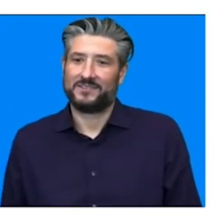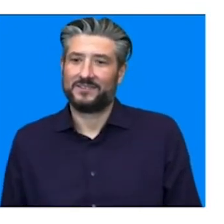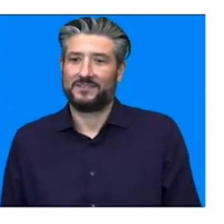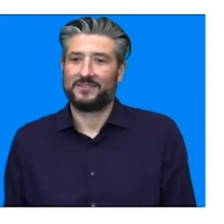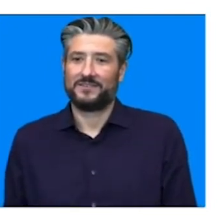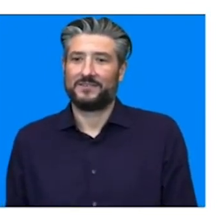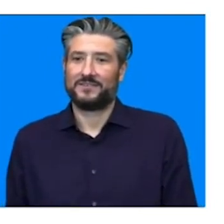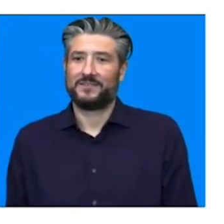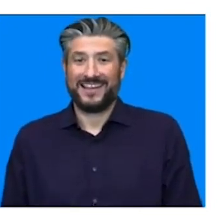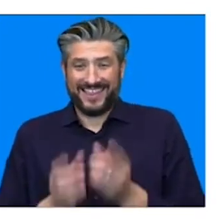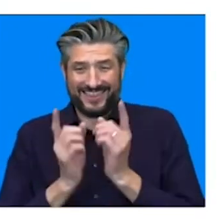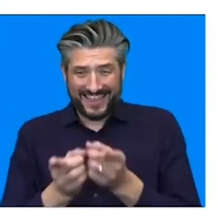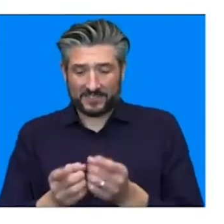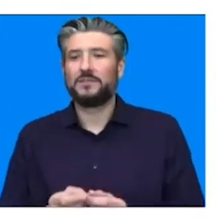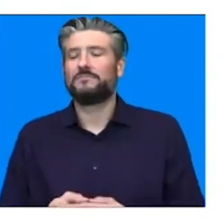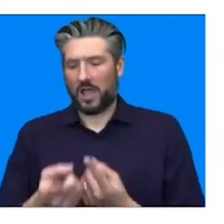This is us.